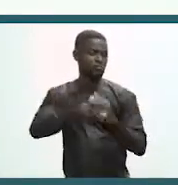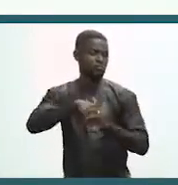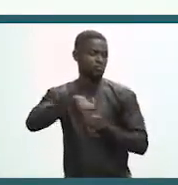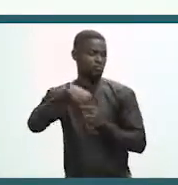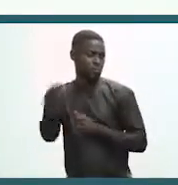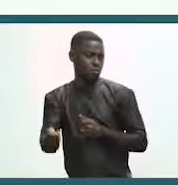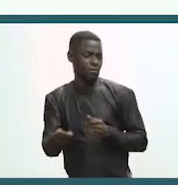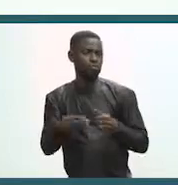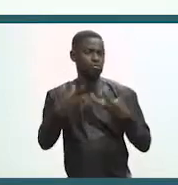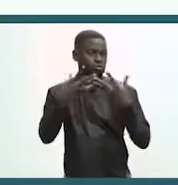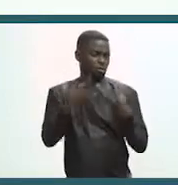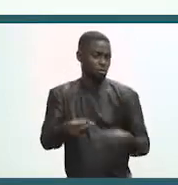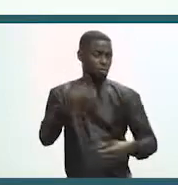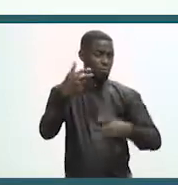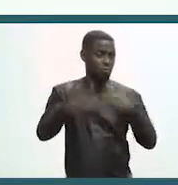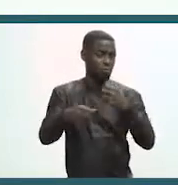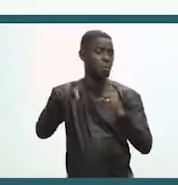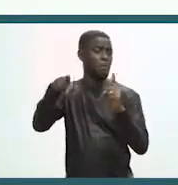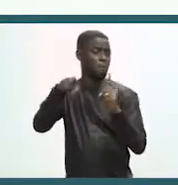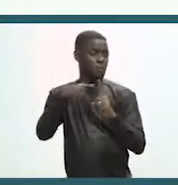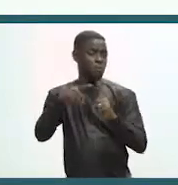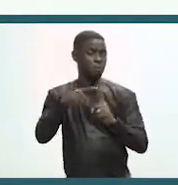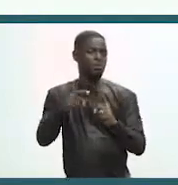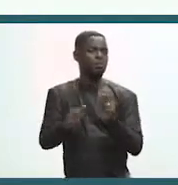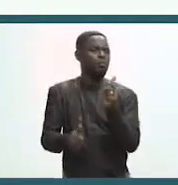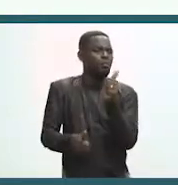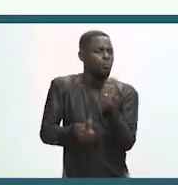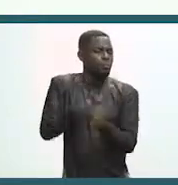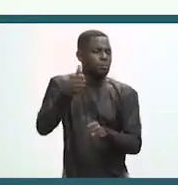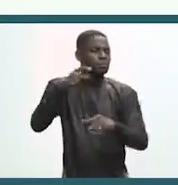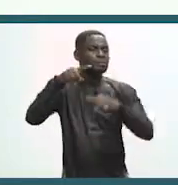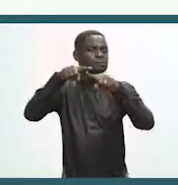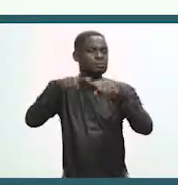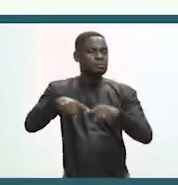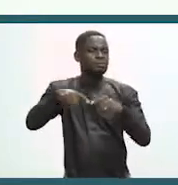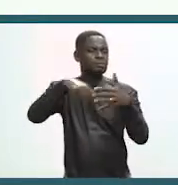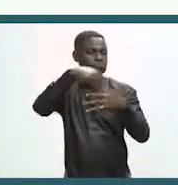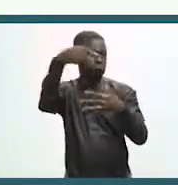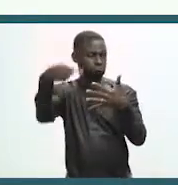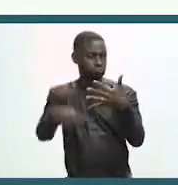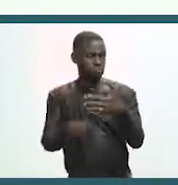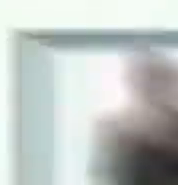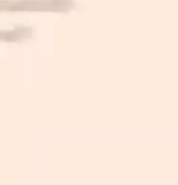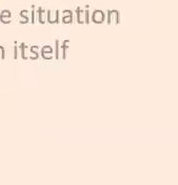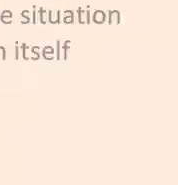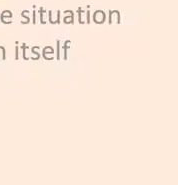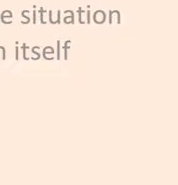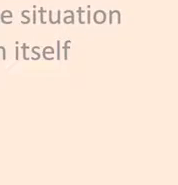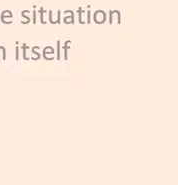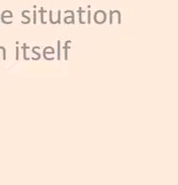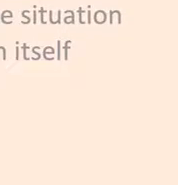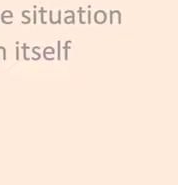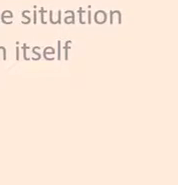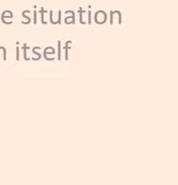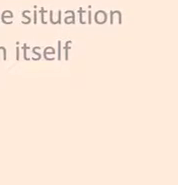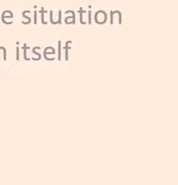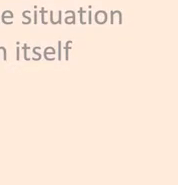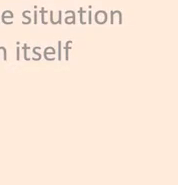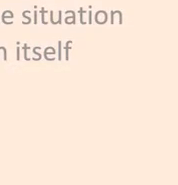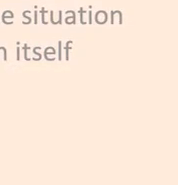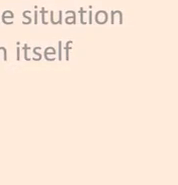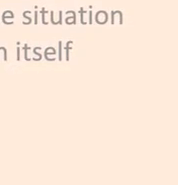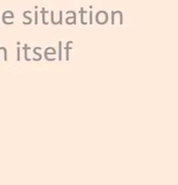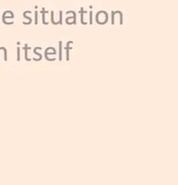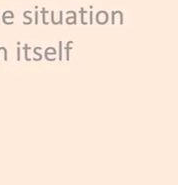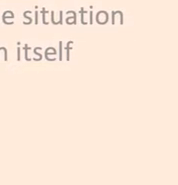crisis positively is likely to depend on the following. One, how much